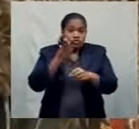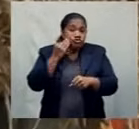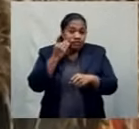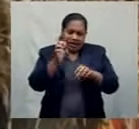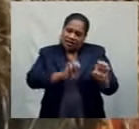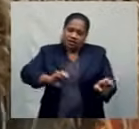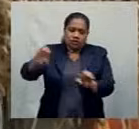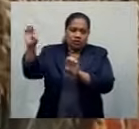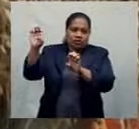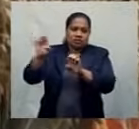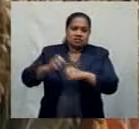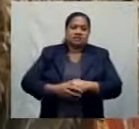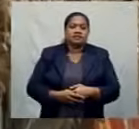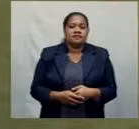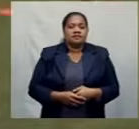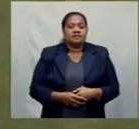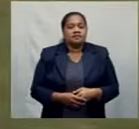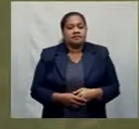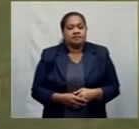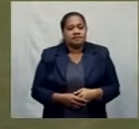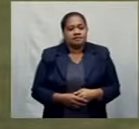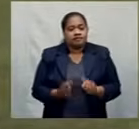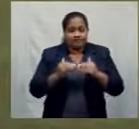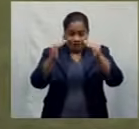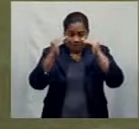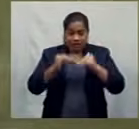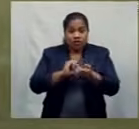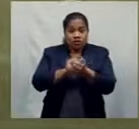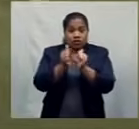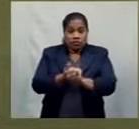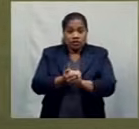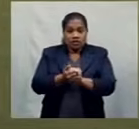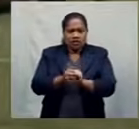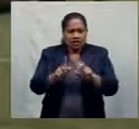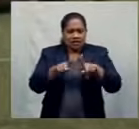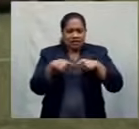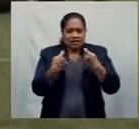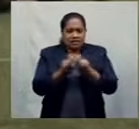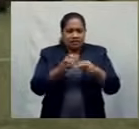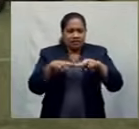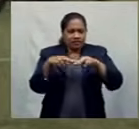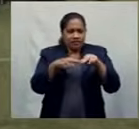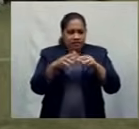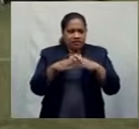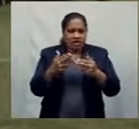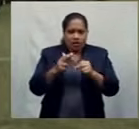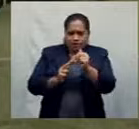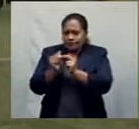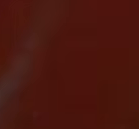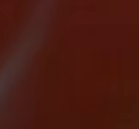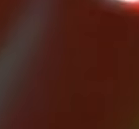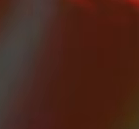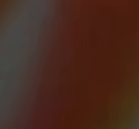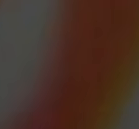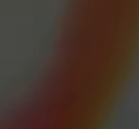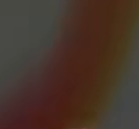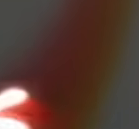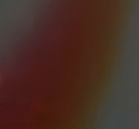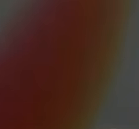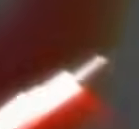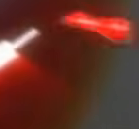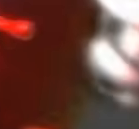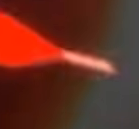Turangayu, FBC News. Ahead in sports, Flying Fijians build up for 2023 World Cup.